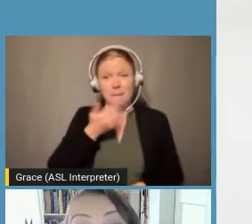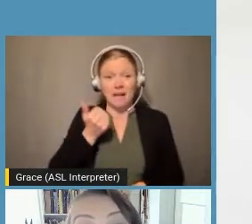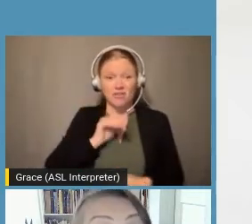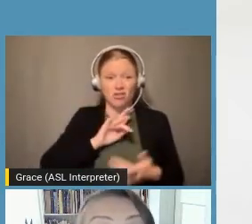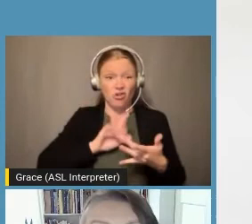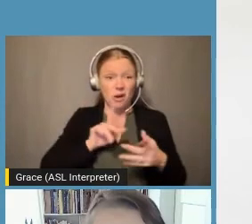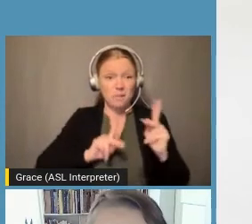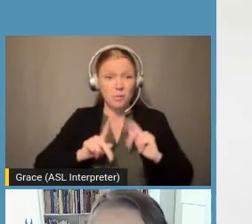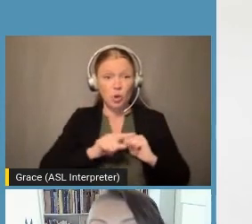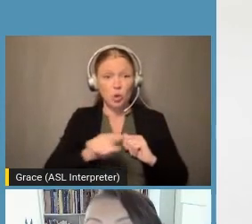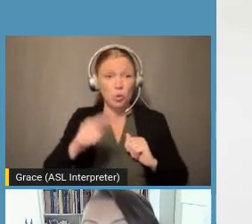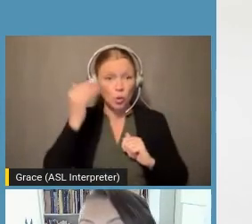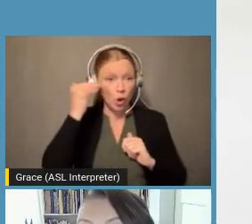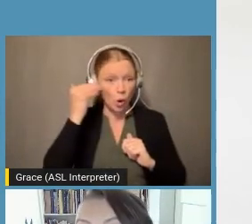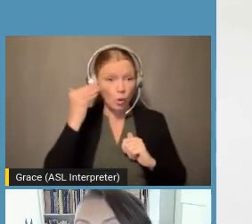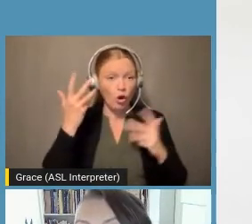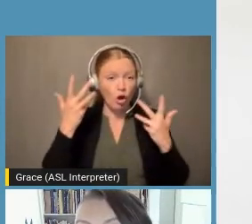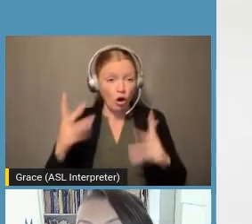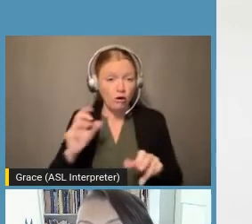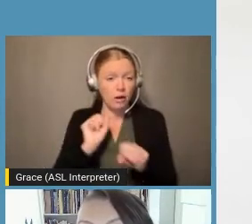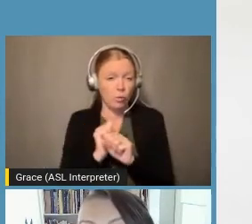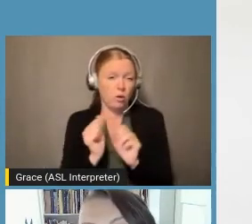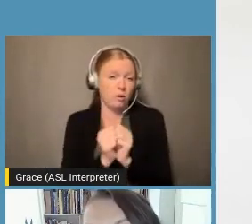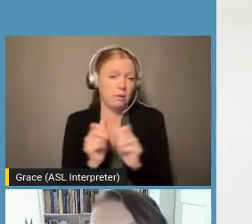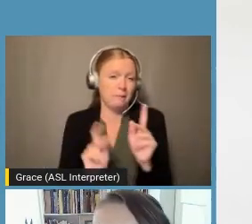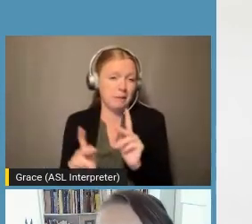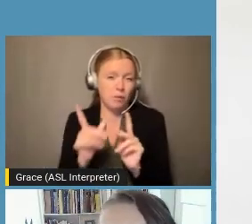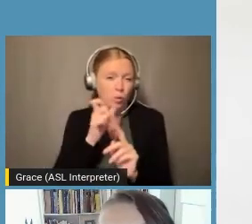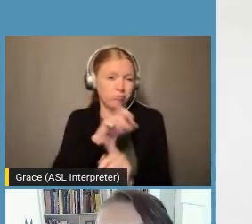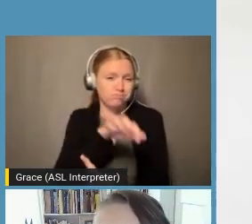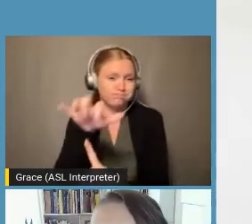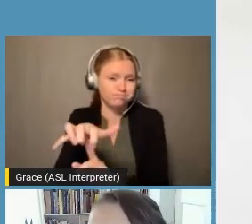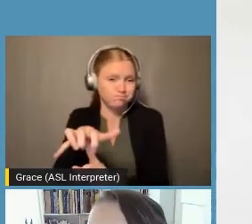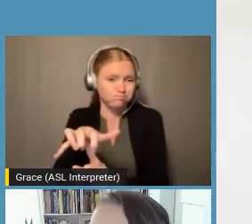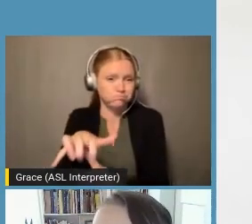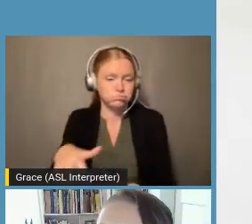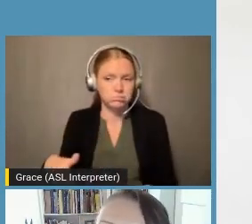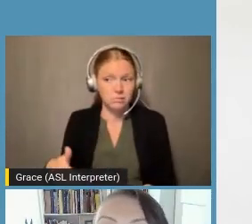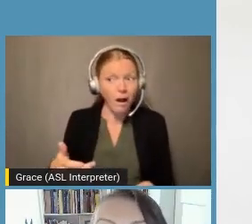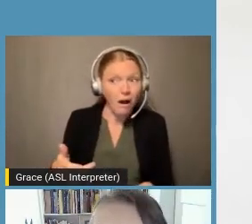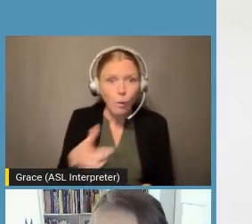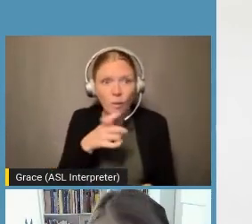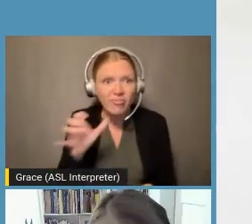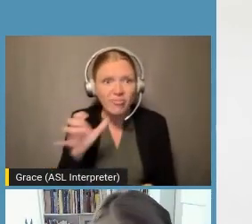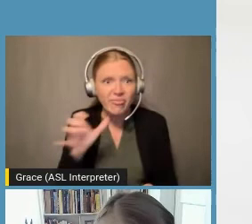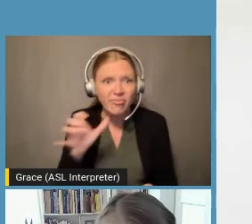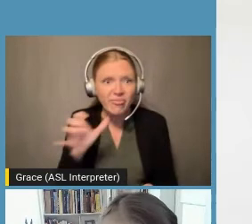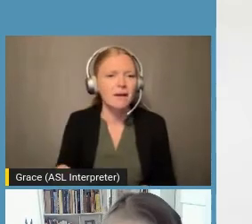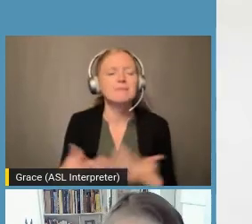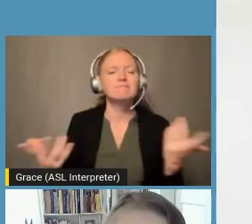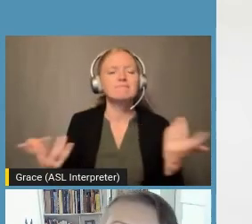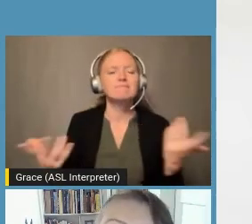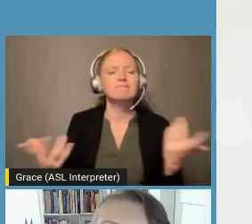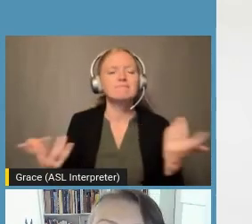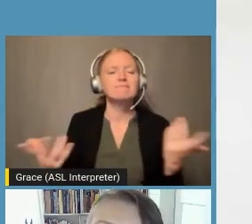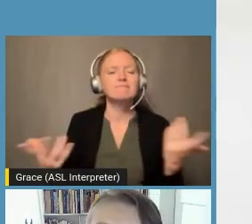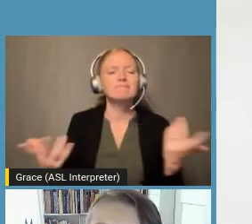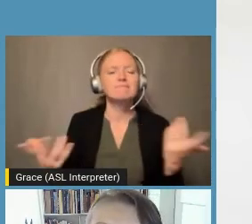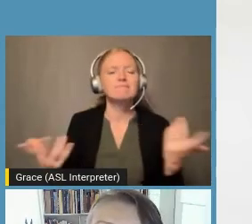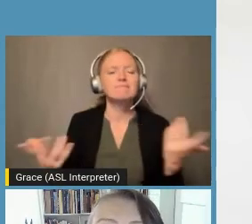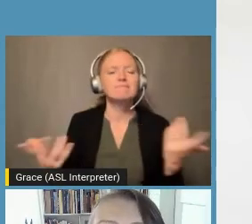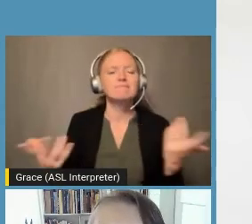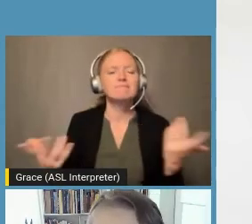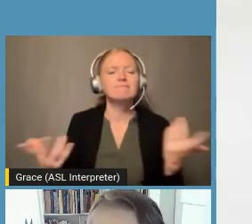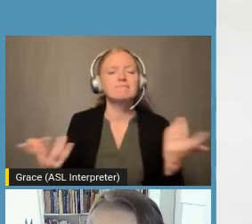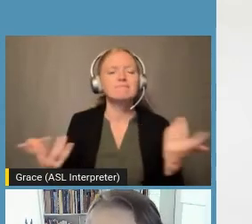with. That's awesome. I think that's the best way to really find a good fit. But find those partners